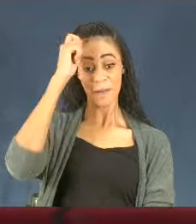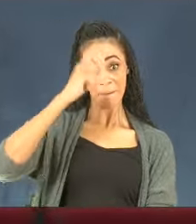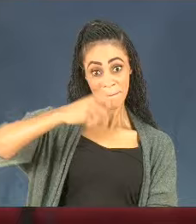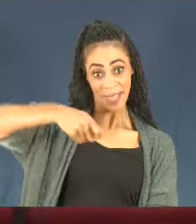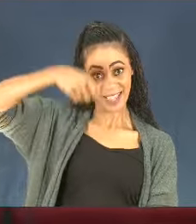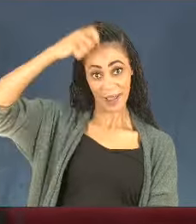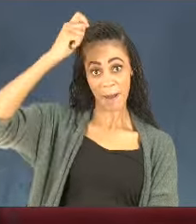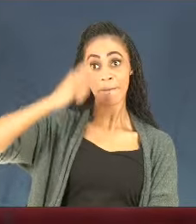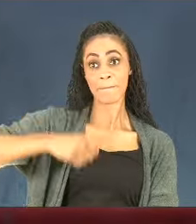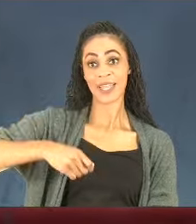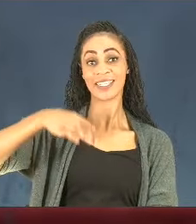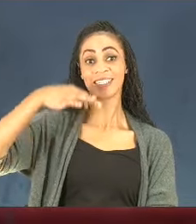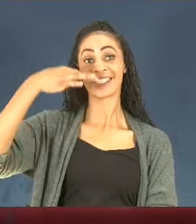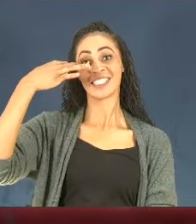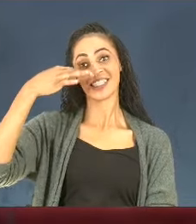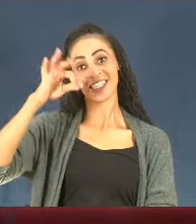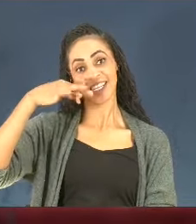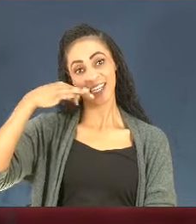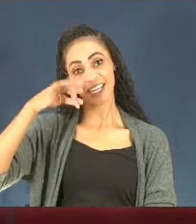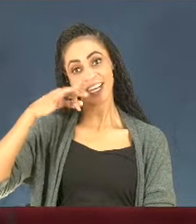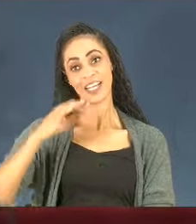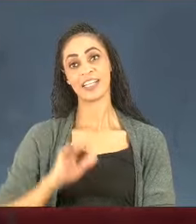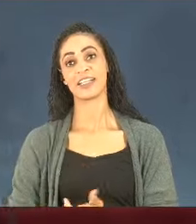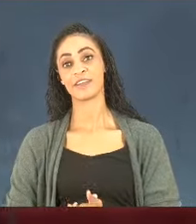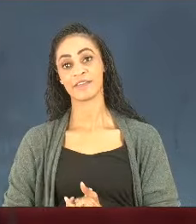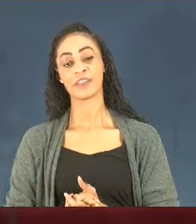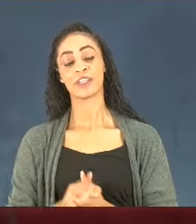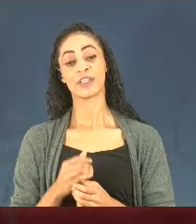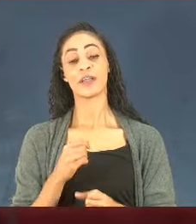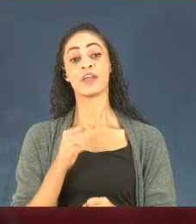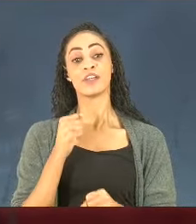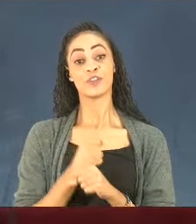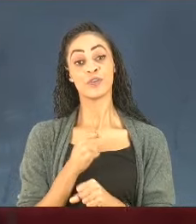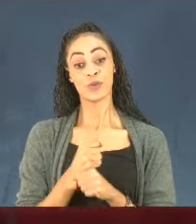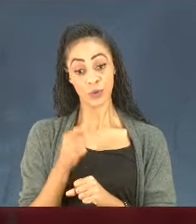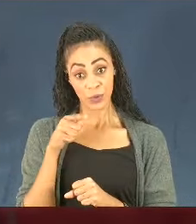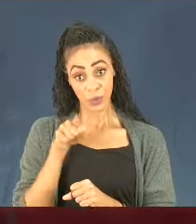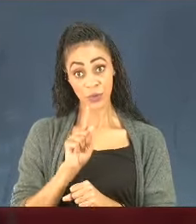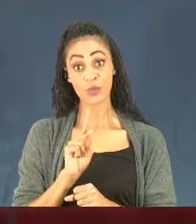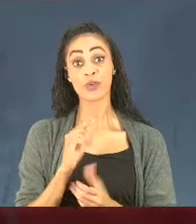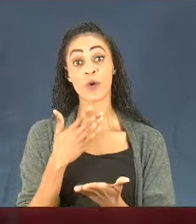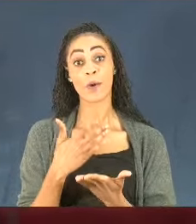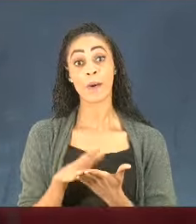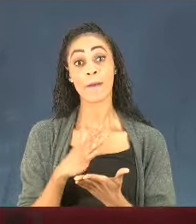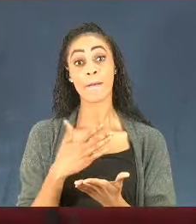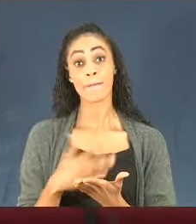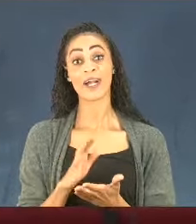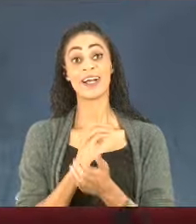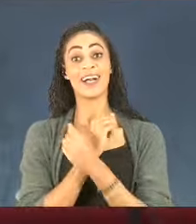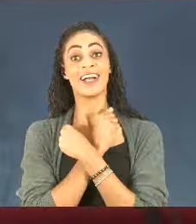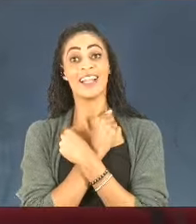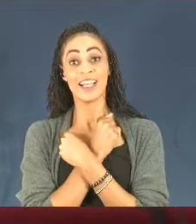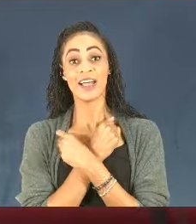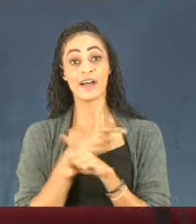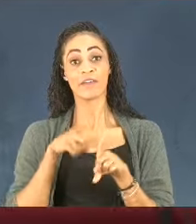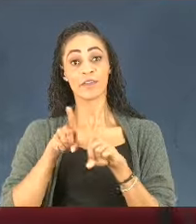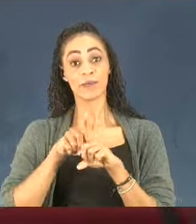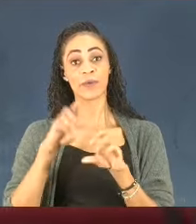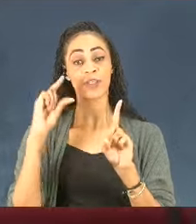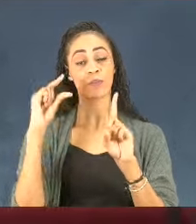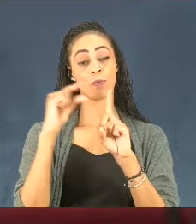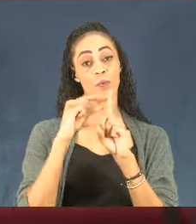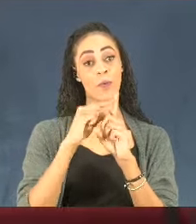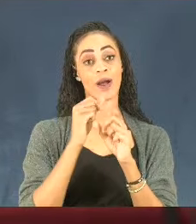leaf. Is to do our part. It's to love with words and love with deeds